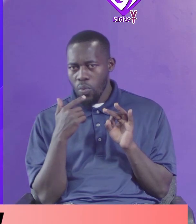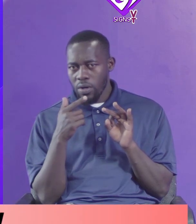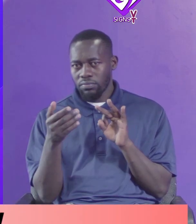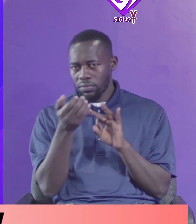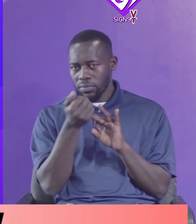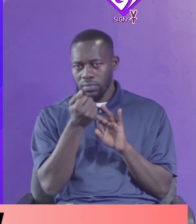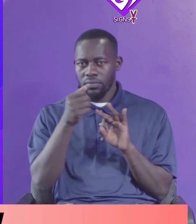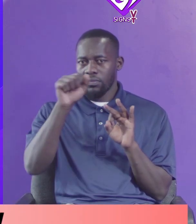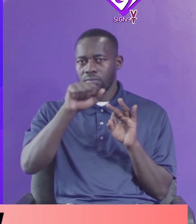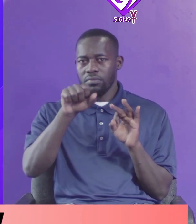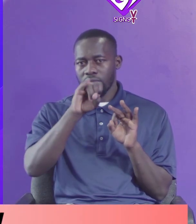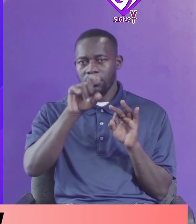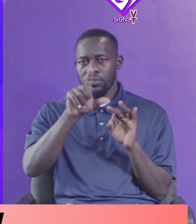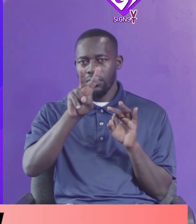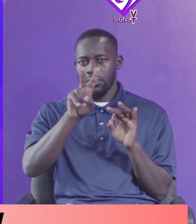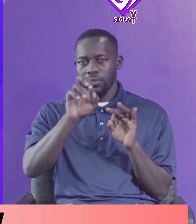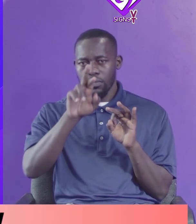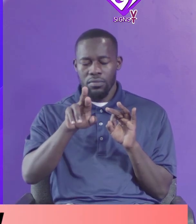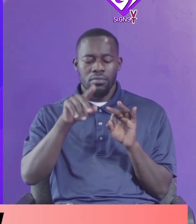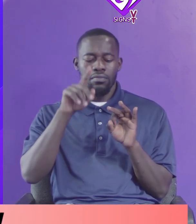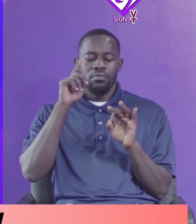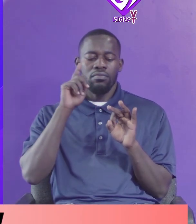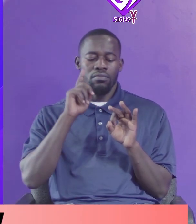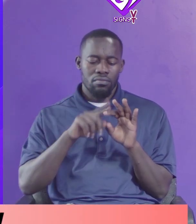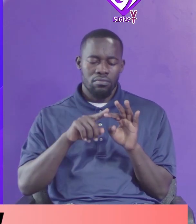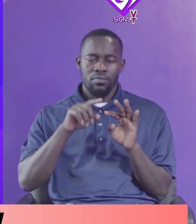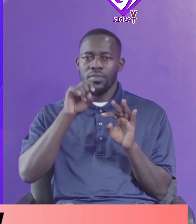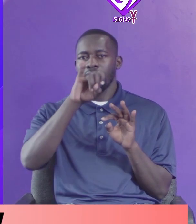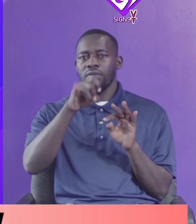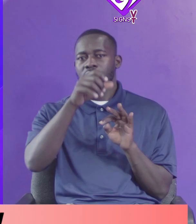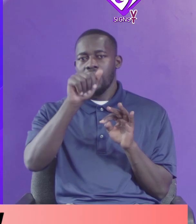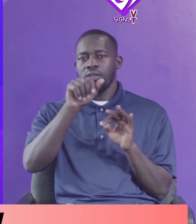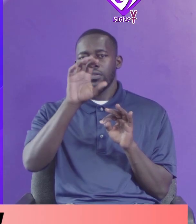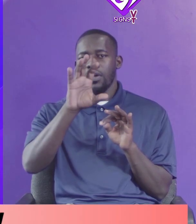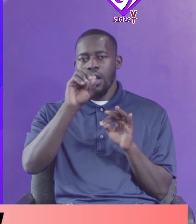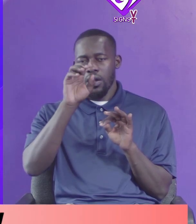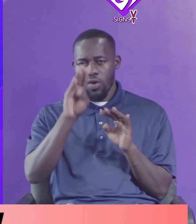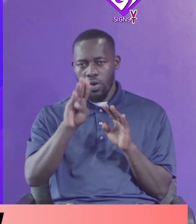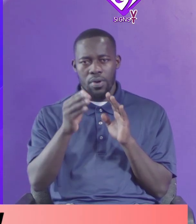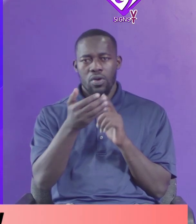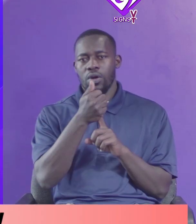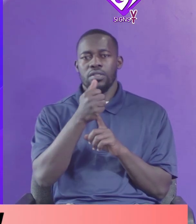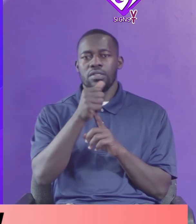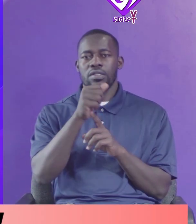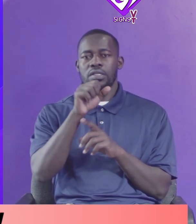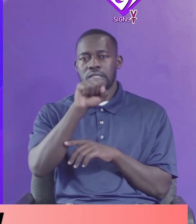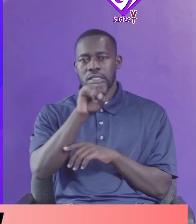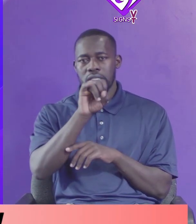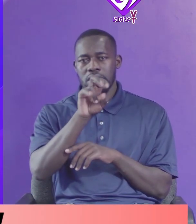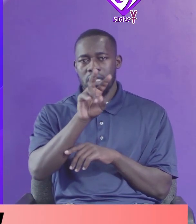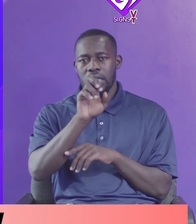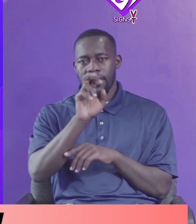silver medal. And also we had Jacob Kibet, who settled for silver medal in the men's 3,000 meters race. In